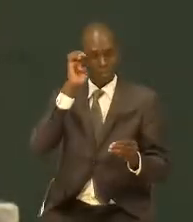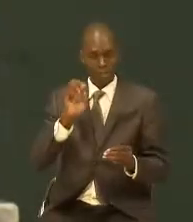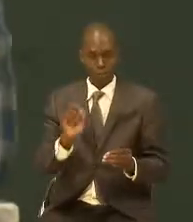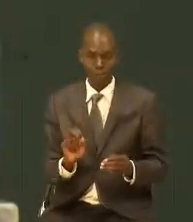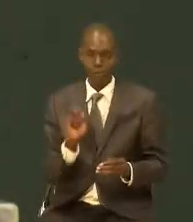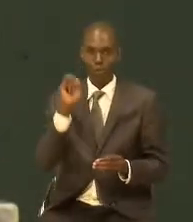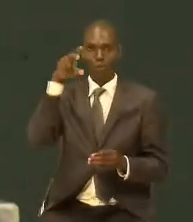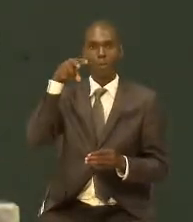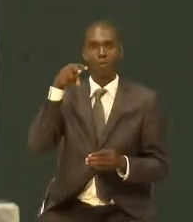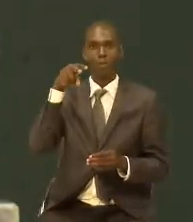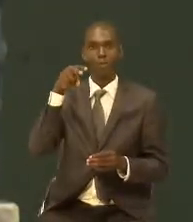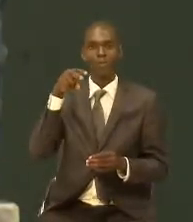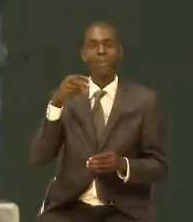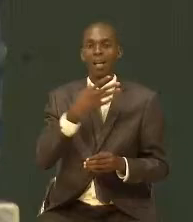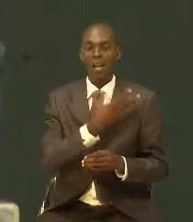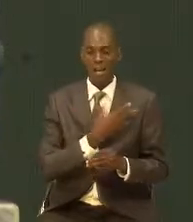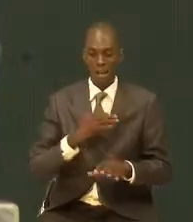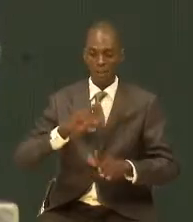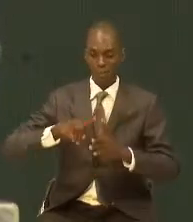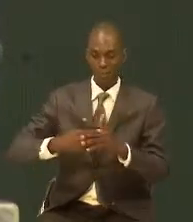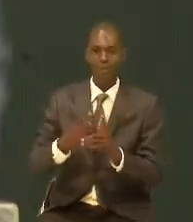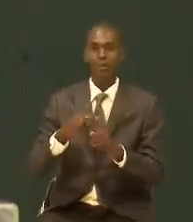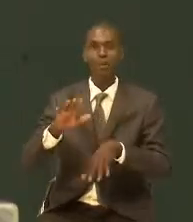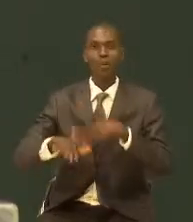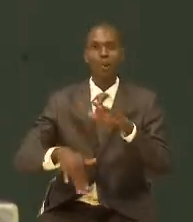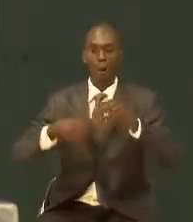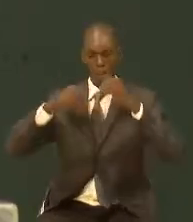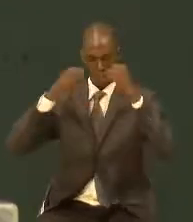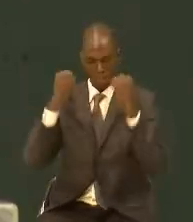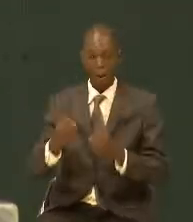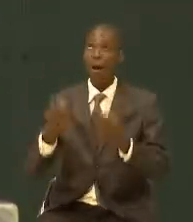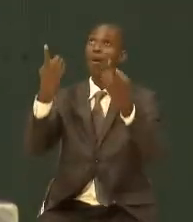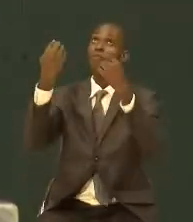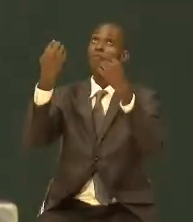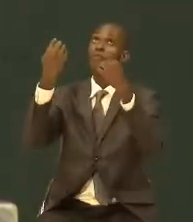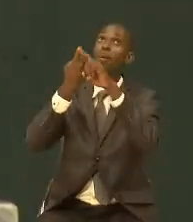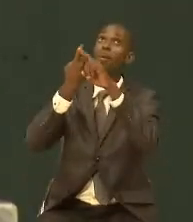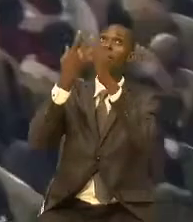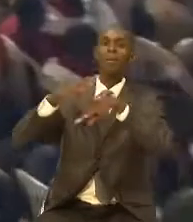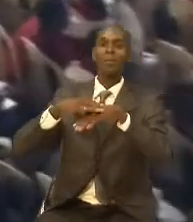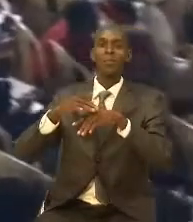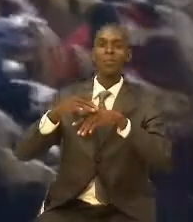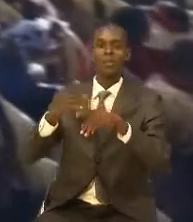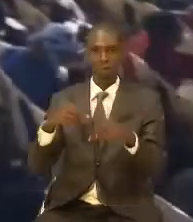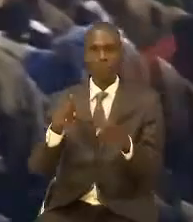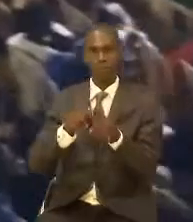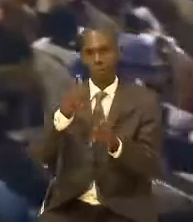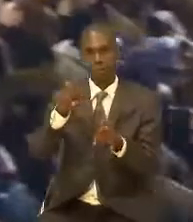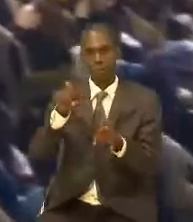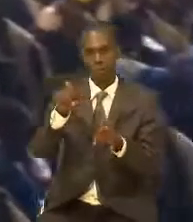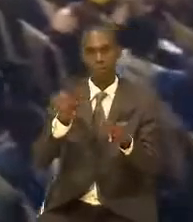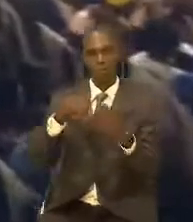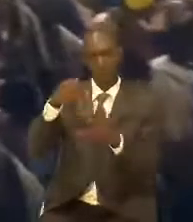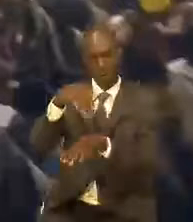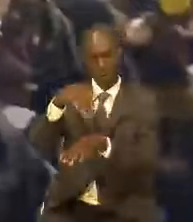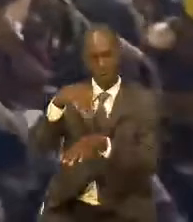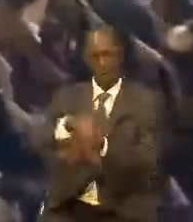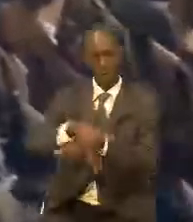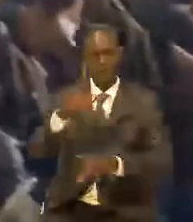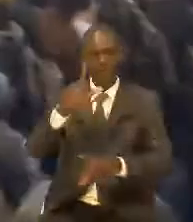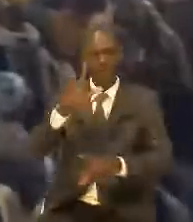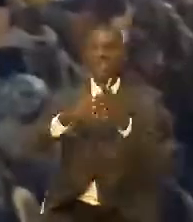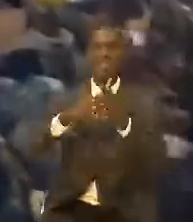up, and he walked. Power came from heaven as it's coming to you tonight. Say, it's coming to me